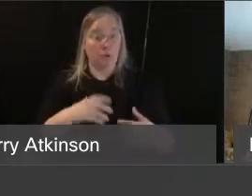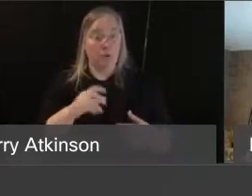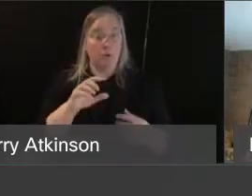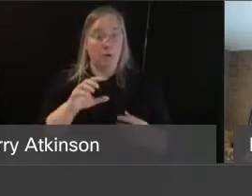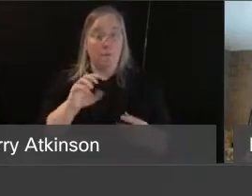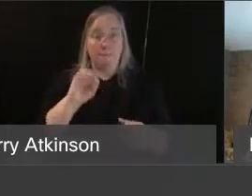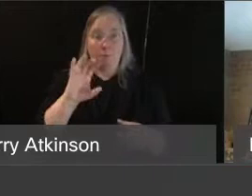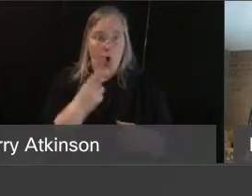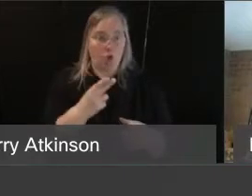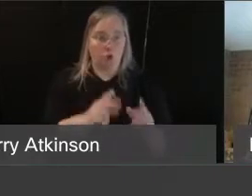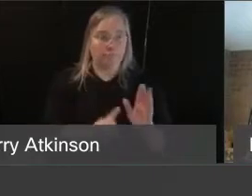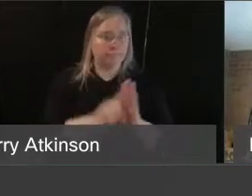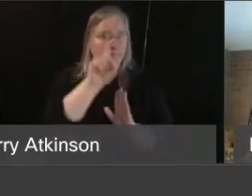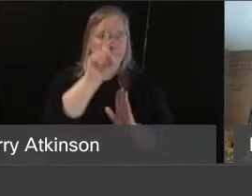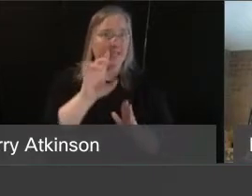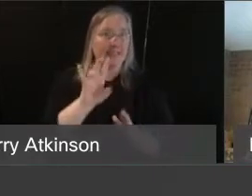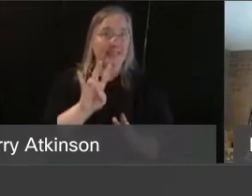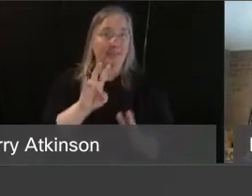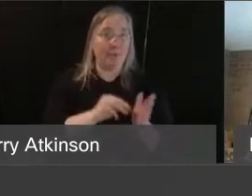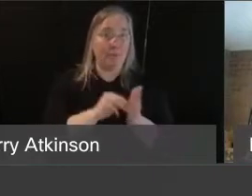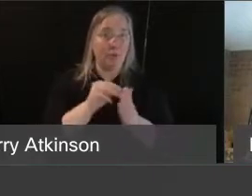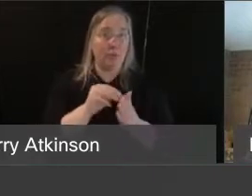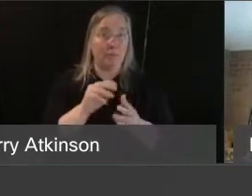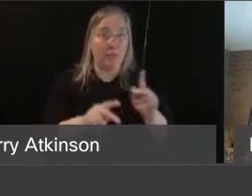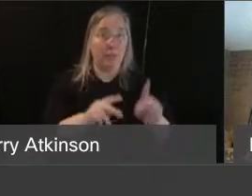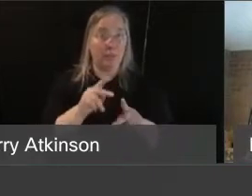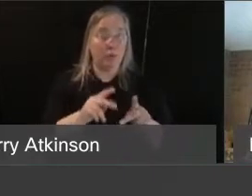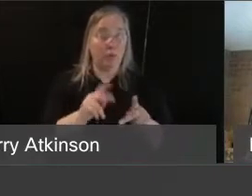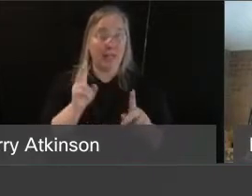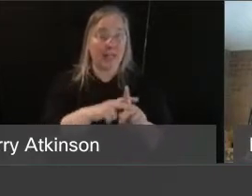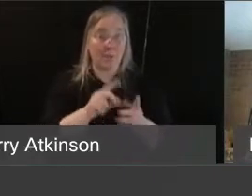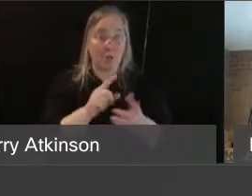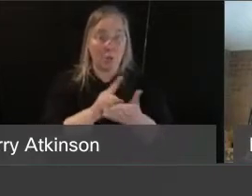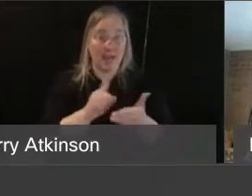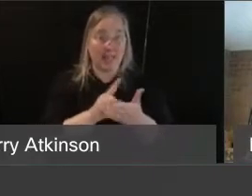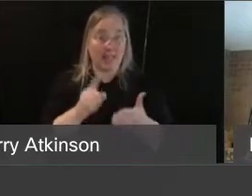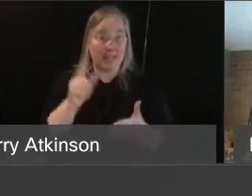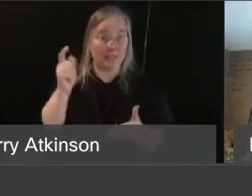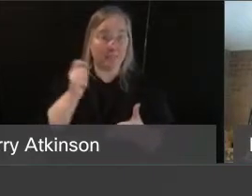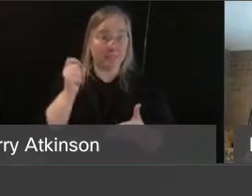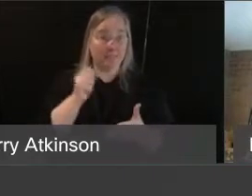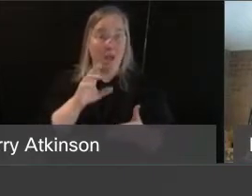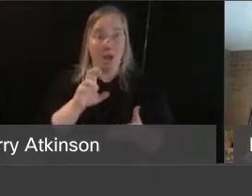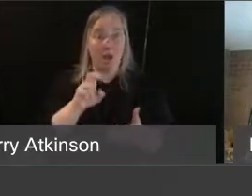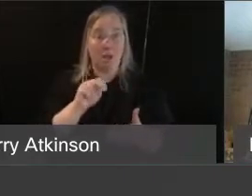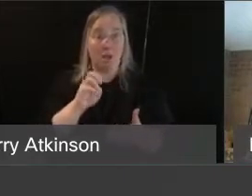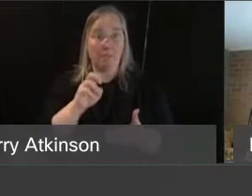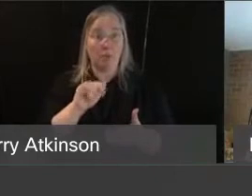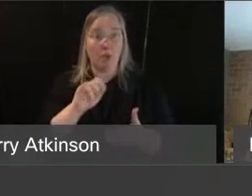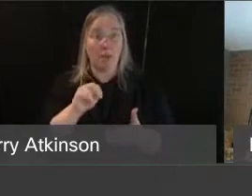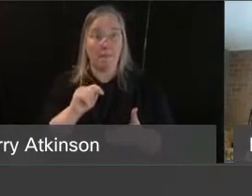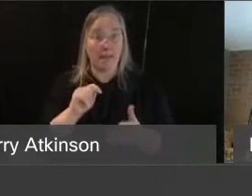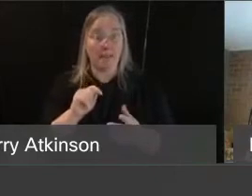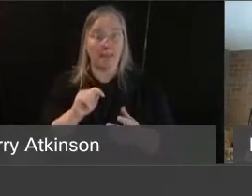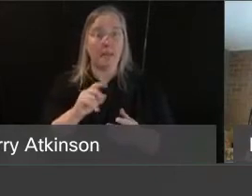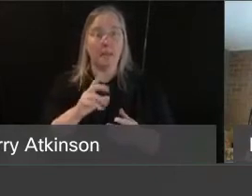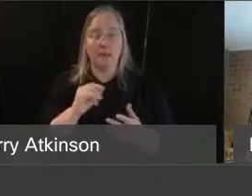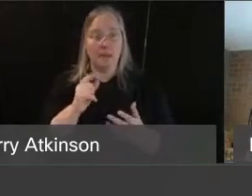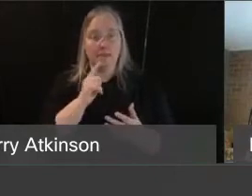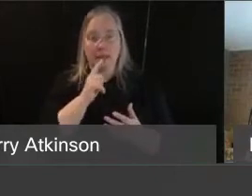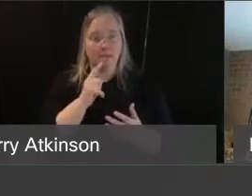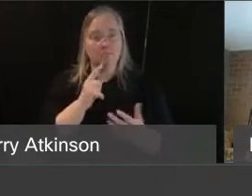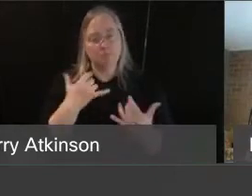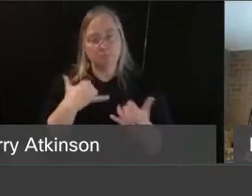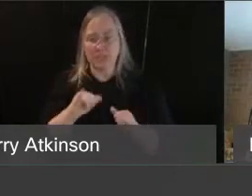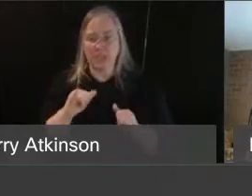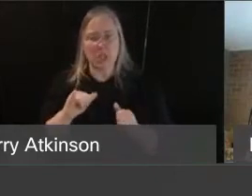in March. 7 million people claiming weekly unemployment claims, just tremendous. We're still running around about a